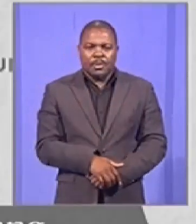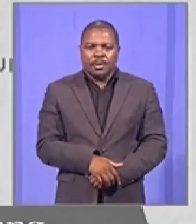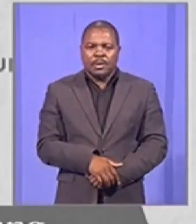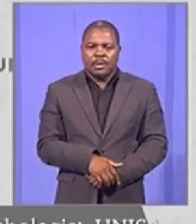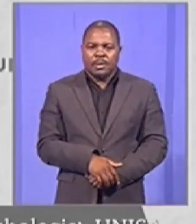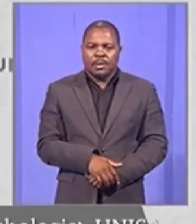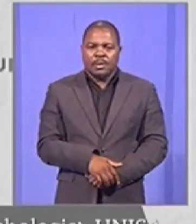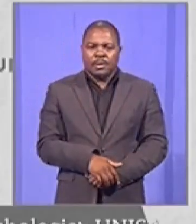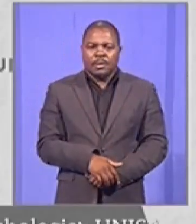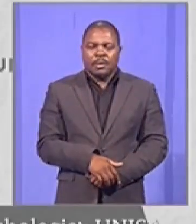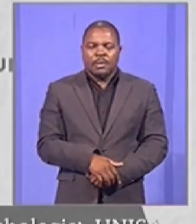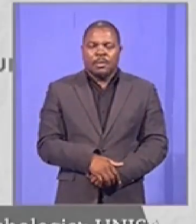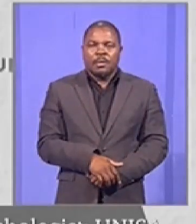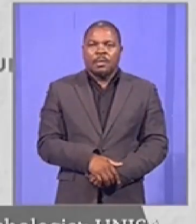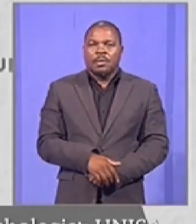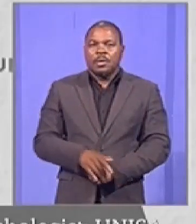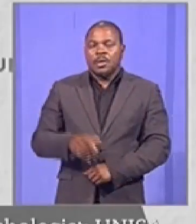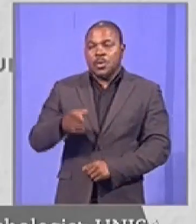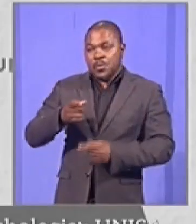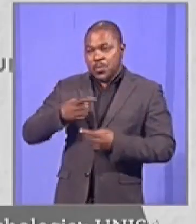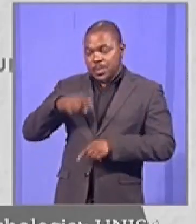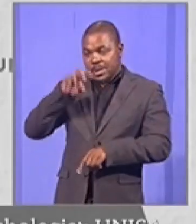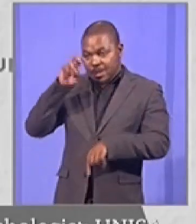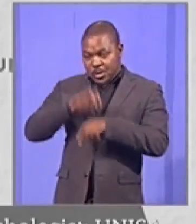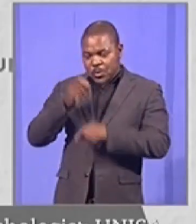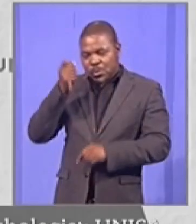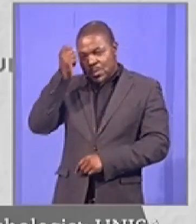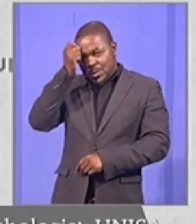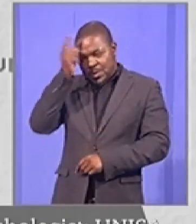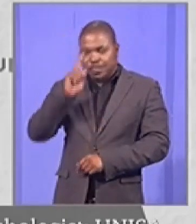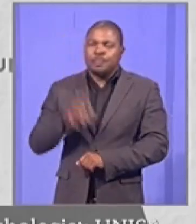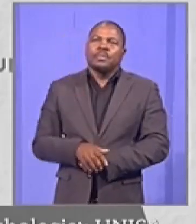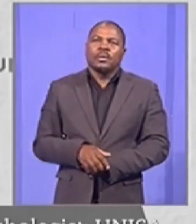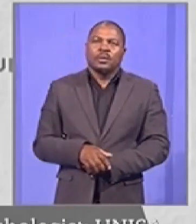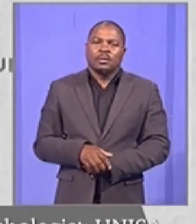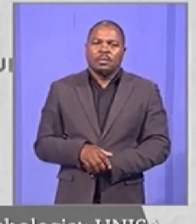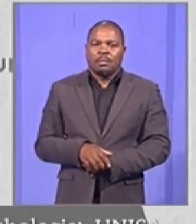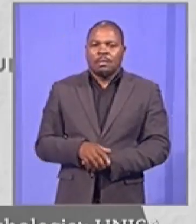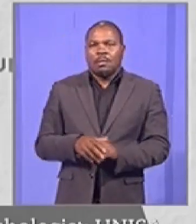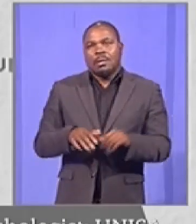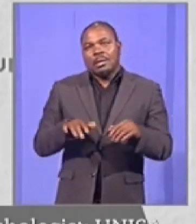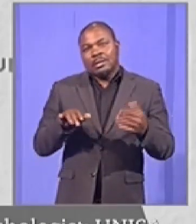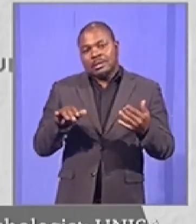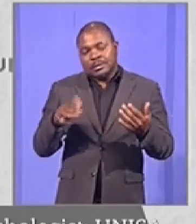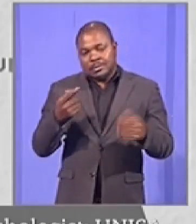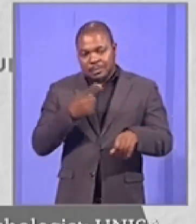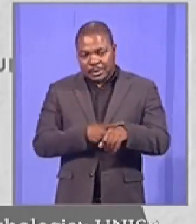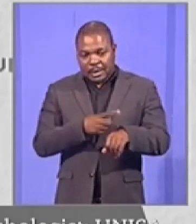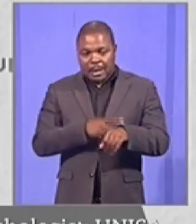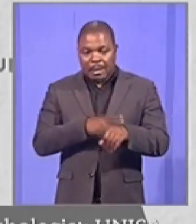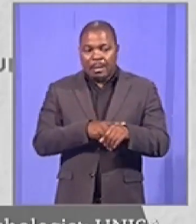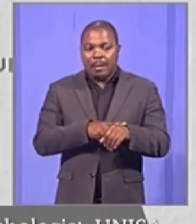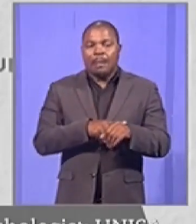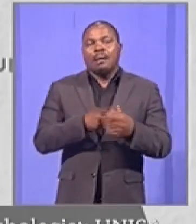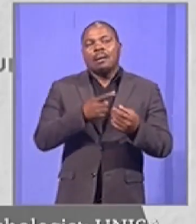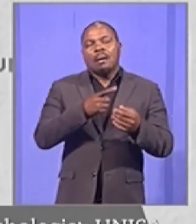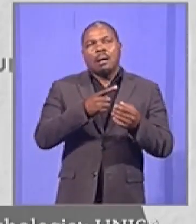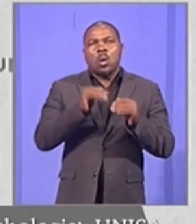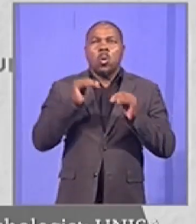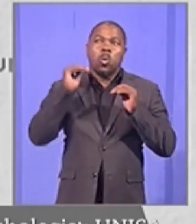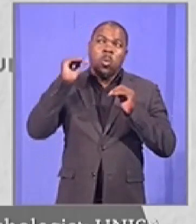Mo botshelong re tshwanetse re itse gore go na le mo nako ya go yang go godimo le go yang go fatshe.